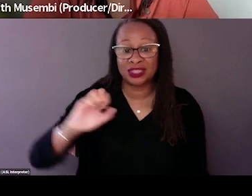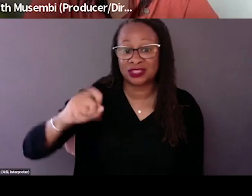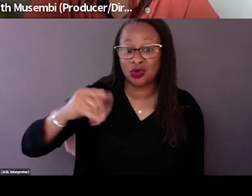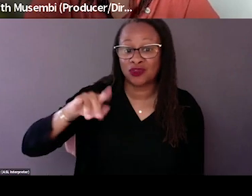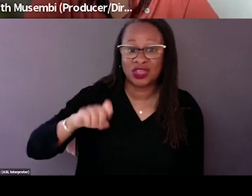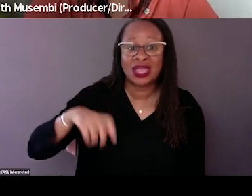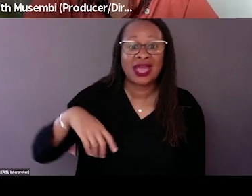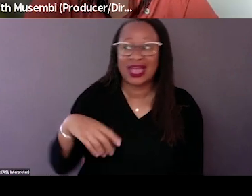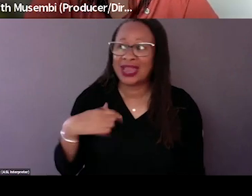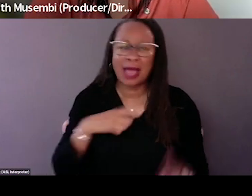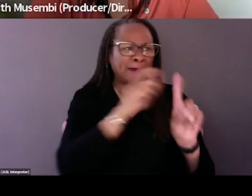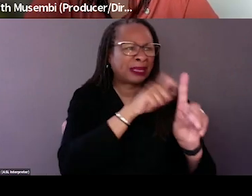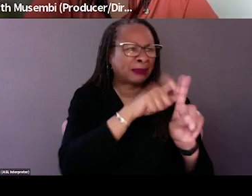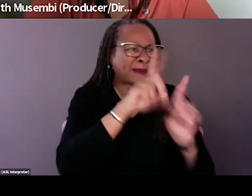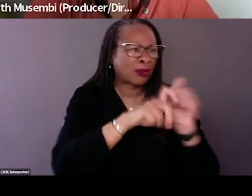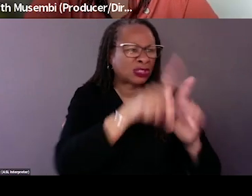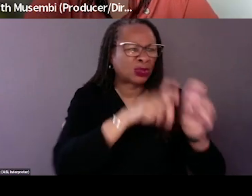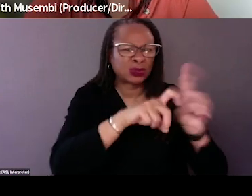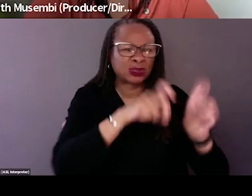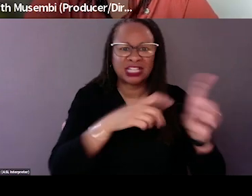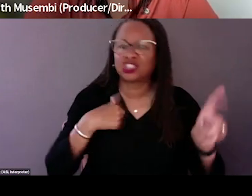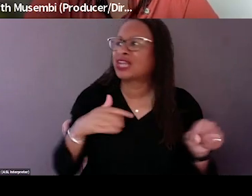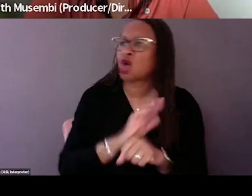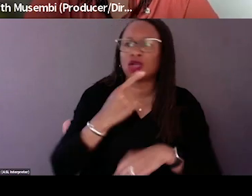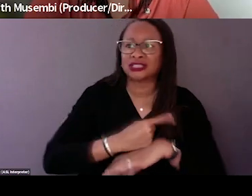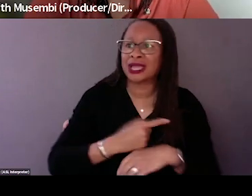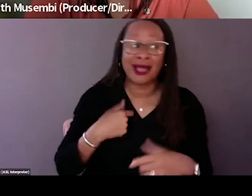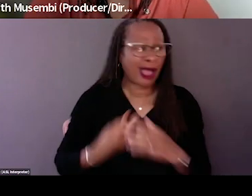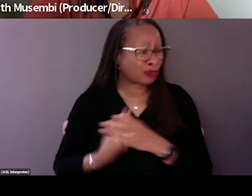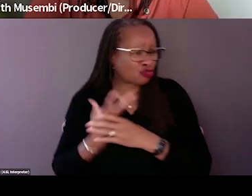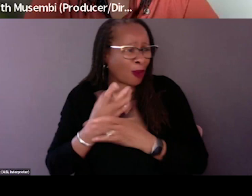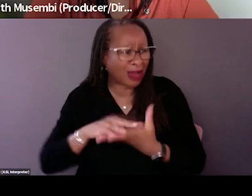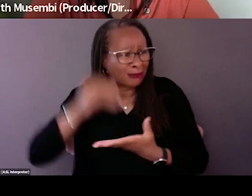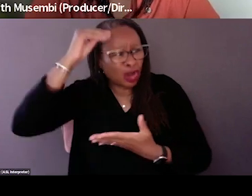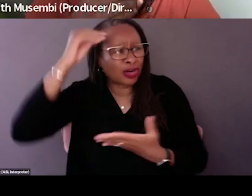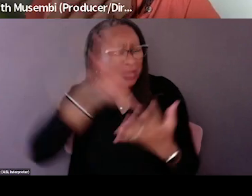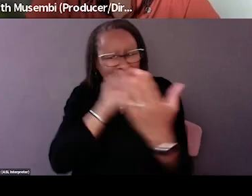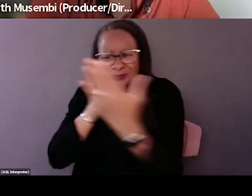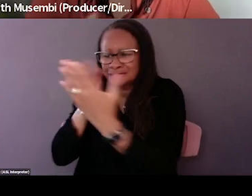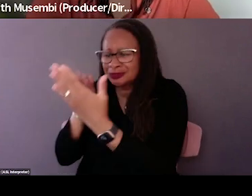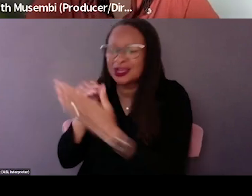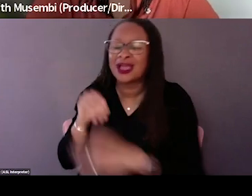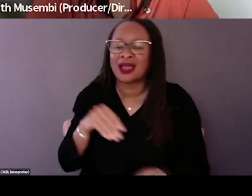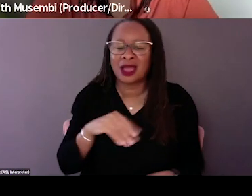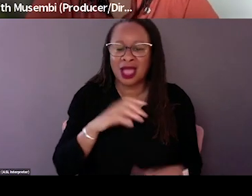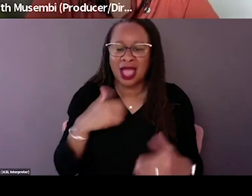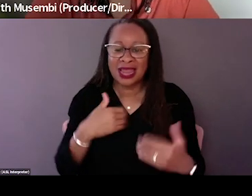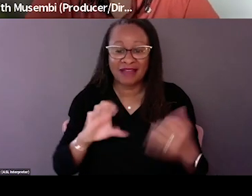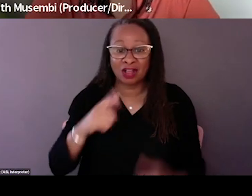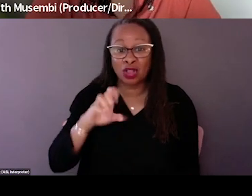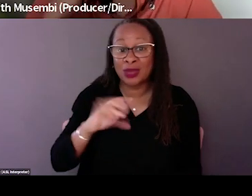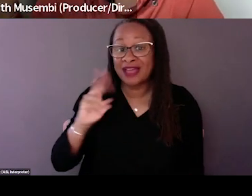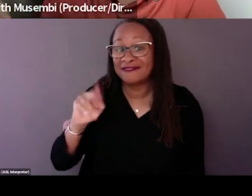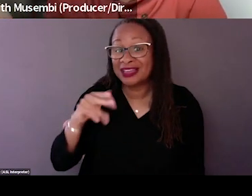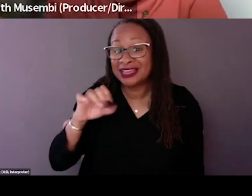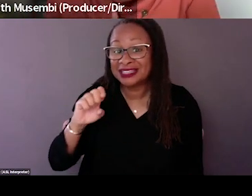me. I'm asking the questions, I'm growing, I'm learning. And then I've got, you know, Chloe and Vanessa also giving me